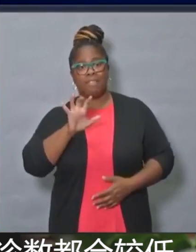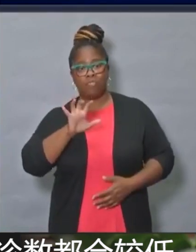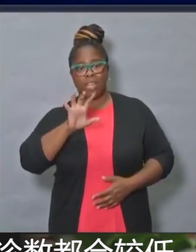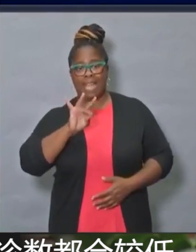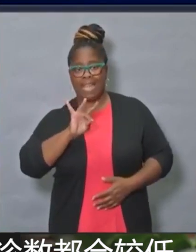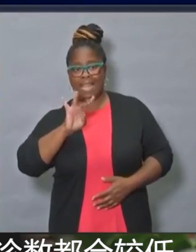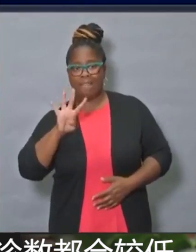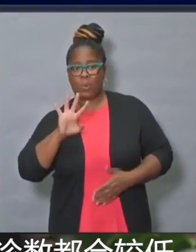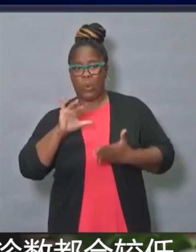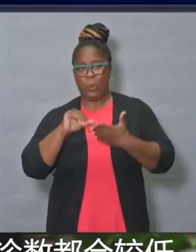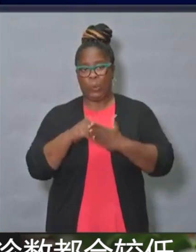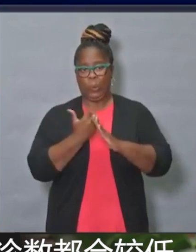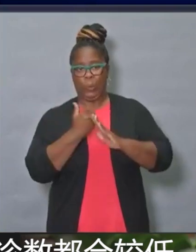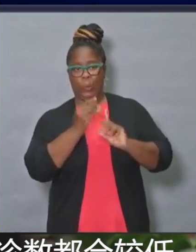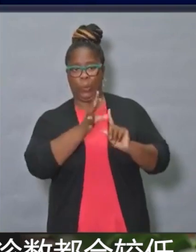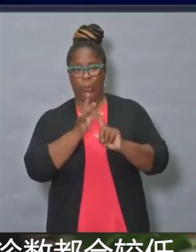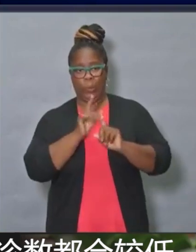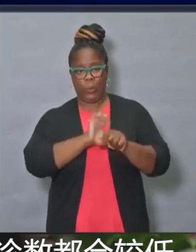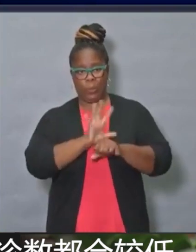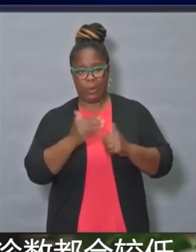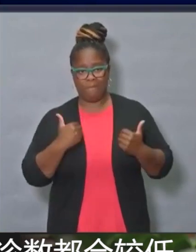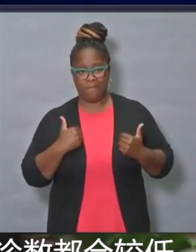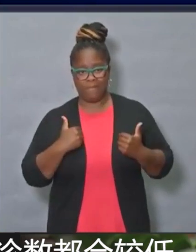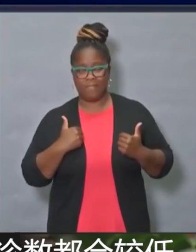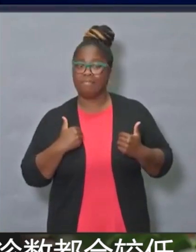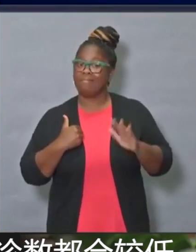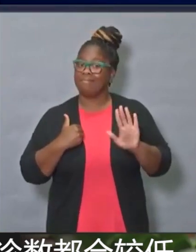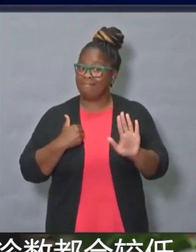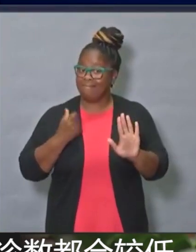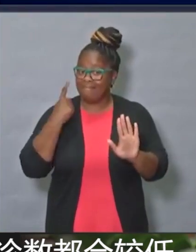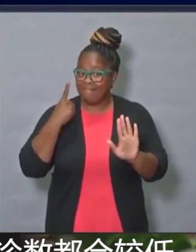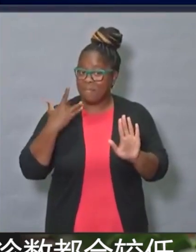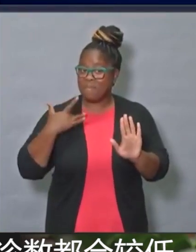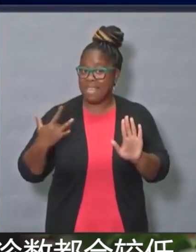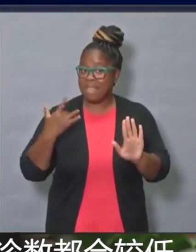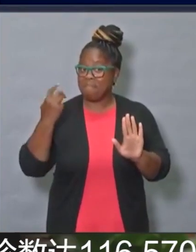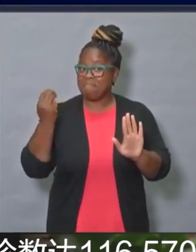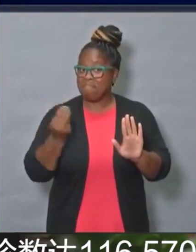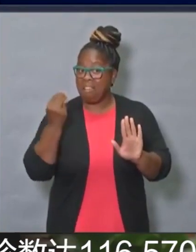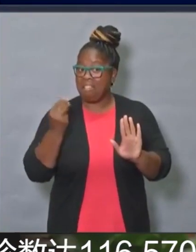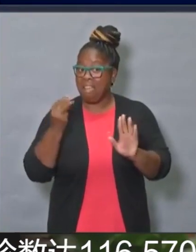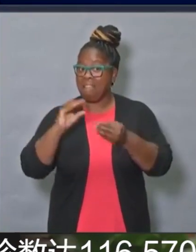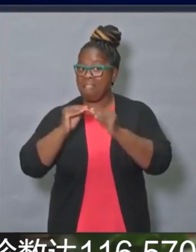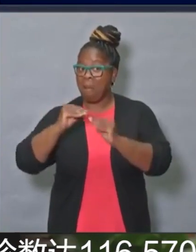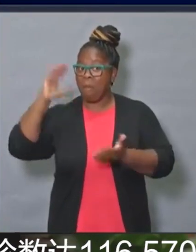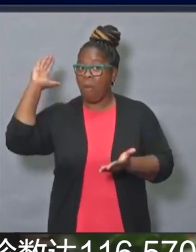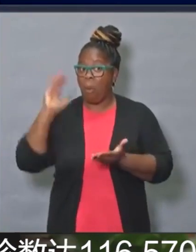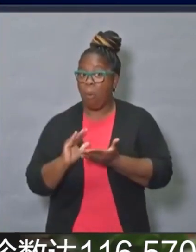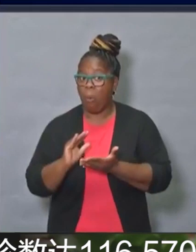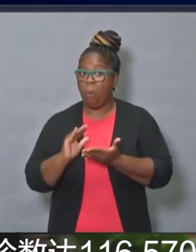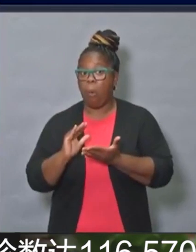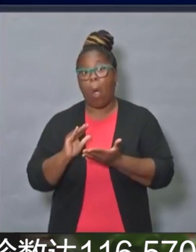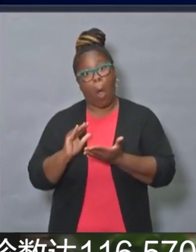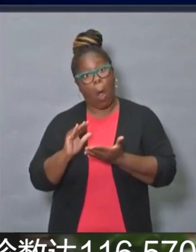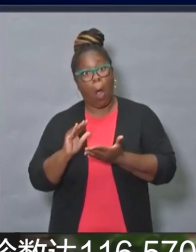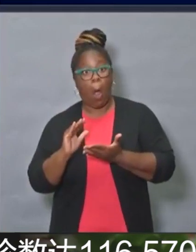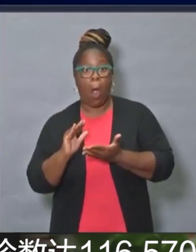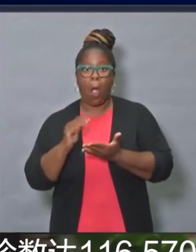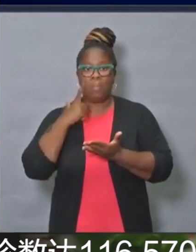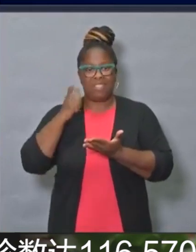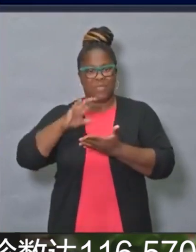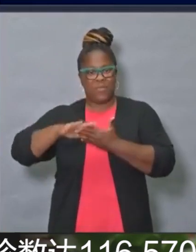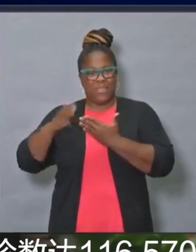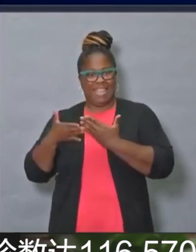1,584 new cases. As a reminder, usually on Mondays, we have a lower count as we don't get reporting from some labs over the